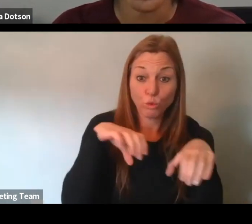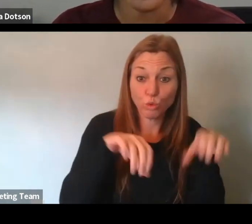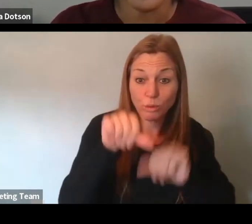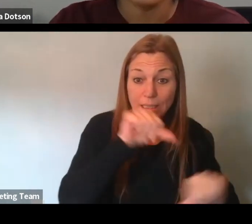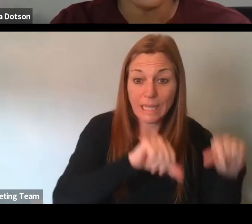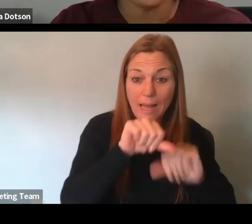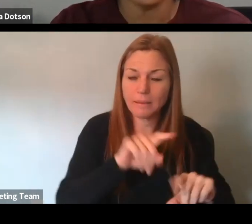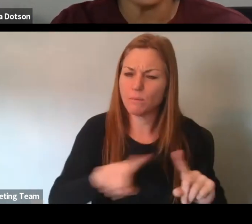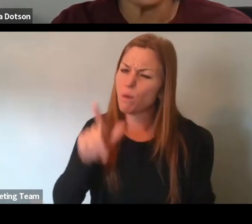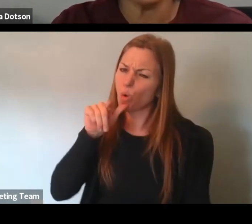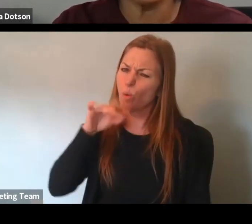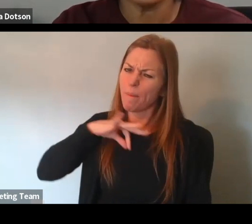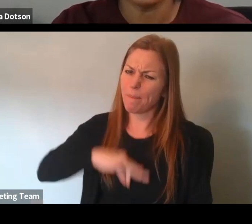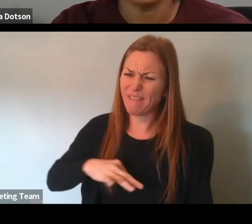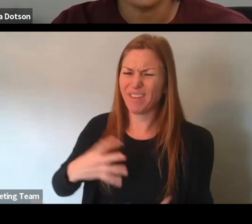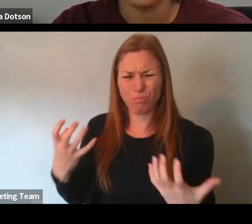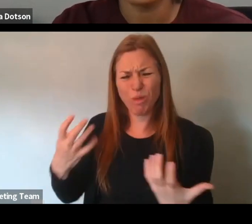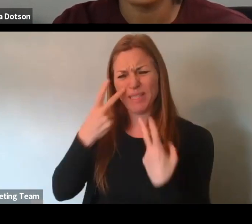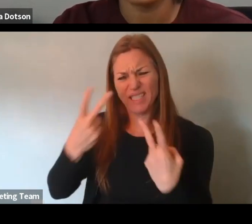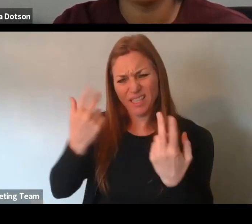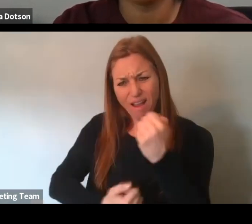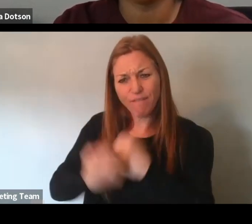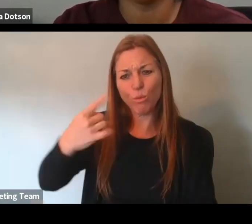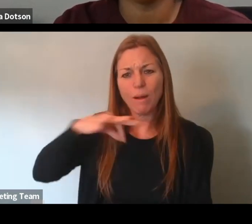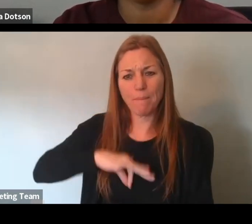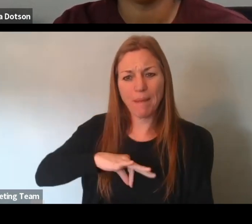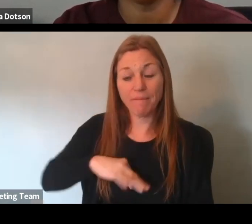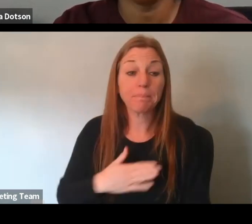particular interest is in vascular depression, as you heard.